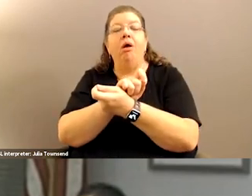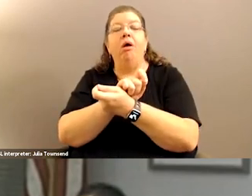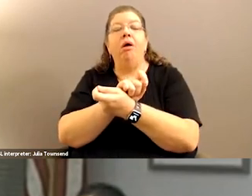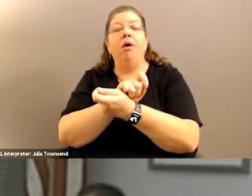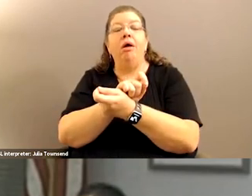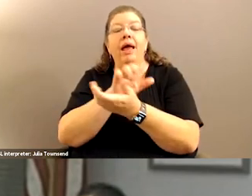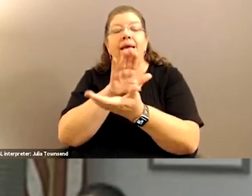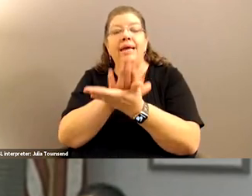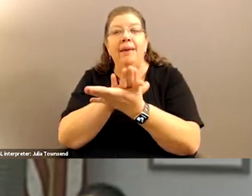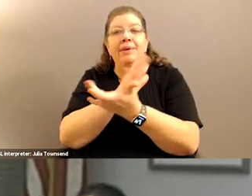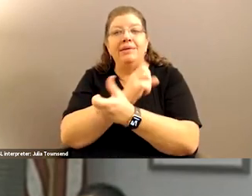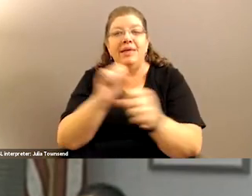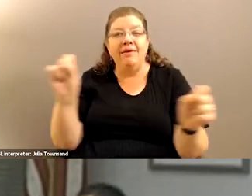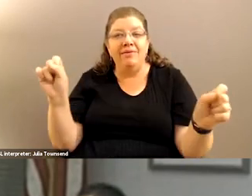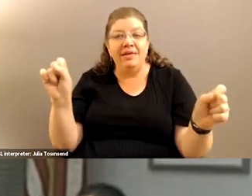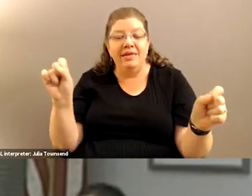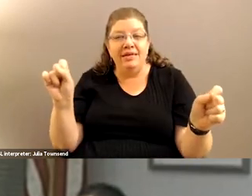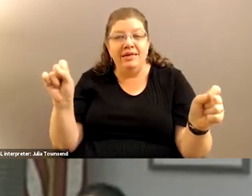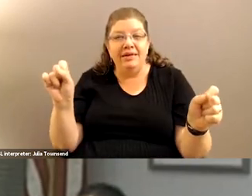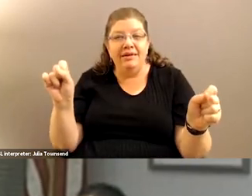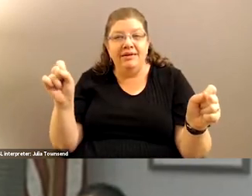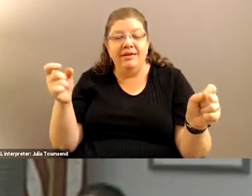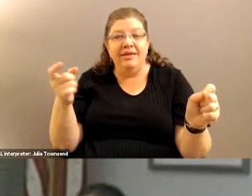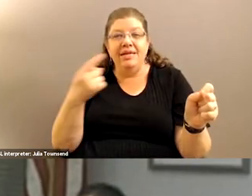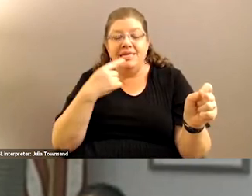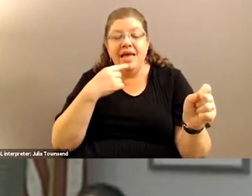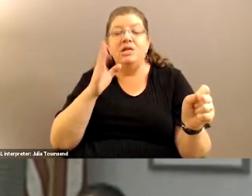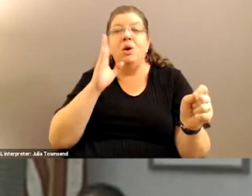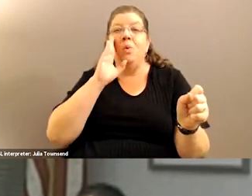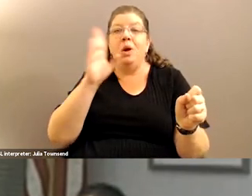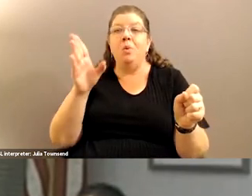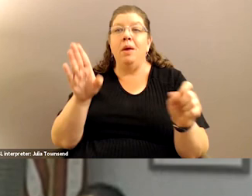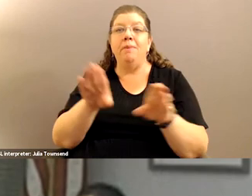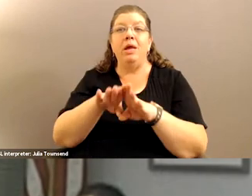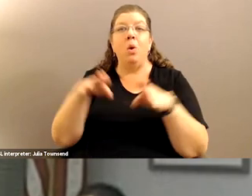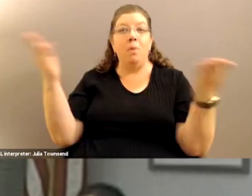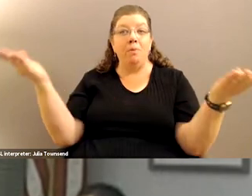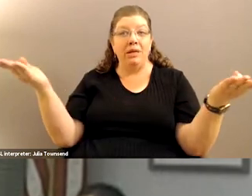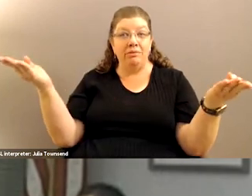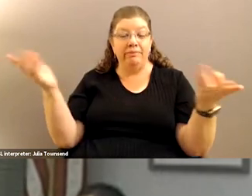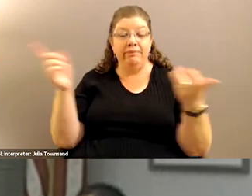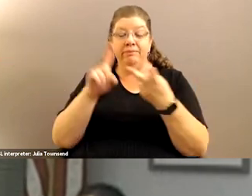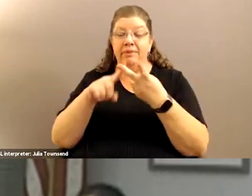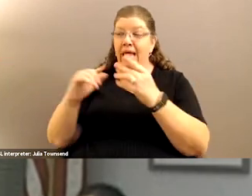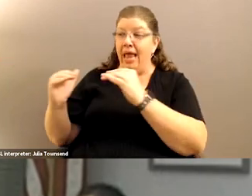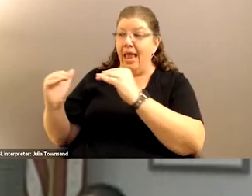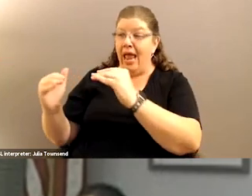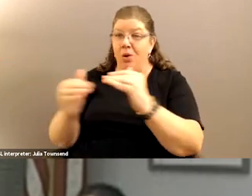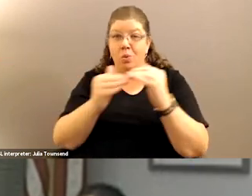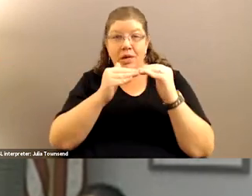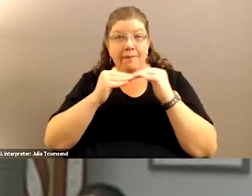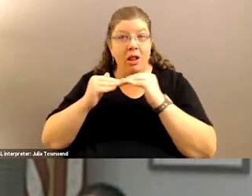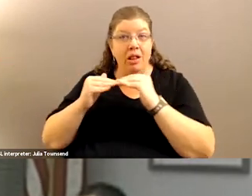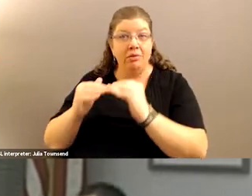a campus safety that says we're going to be open we're going to be equitable in fact when we there wasn't the